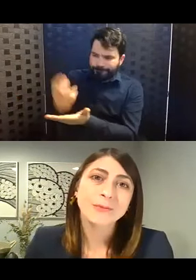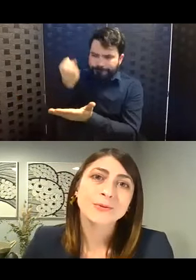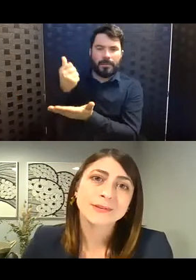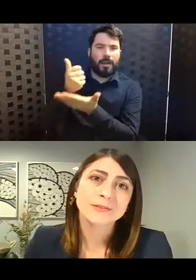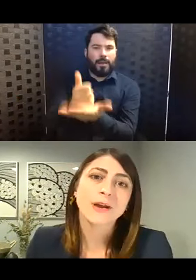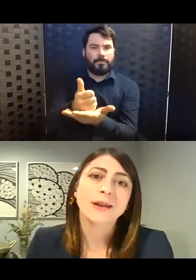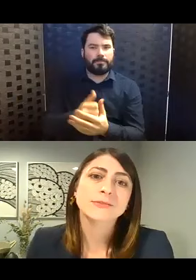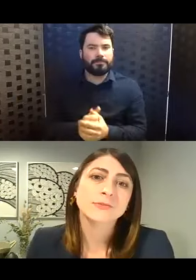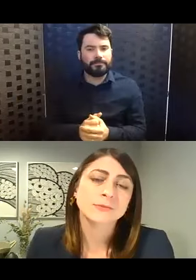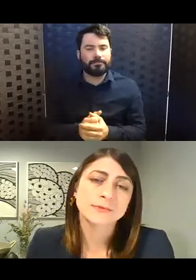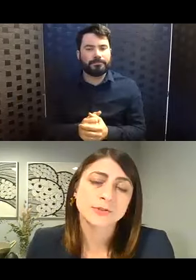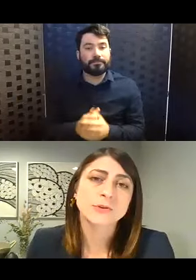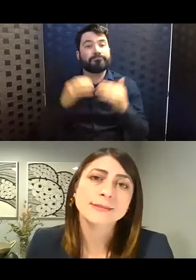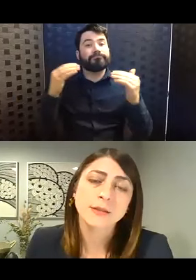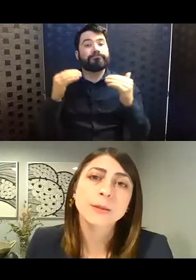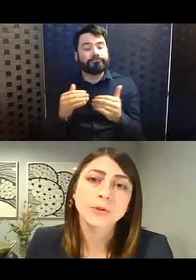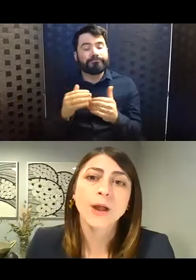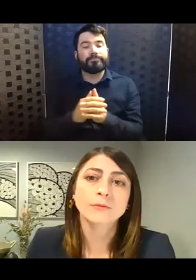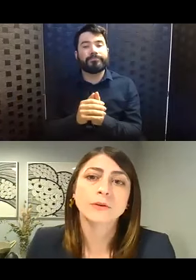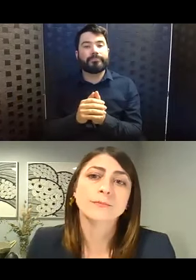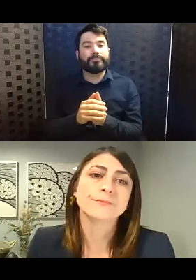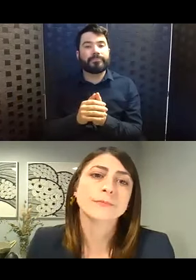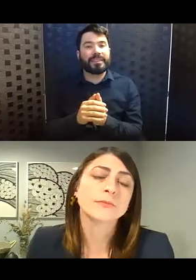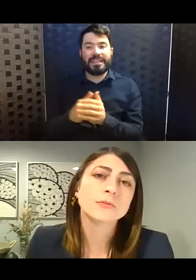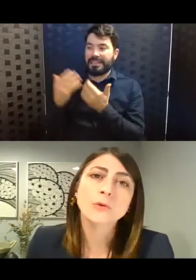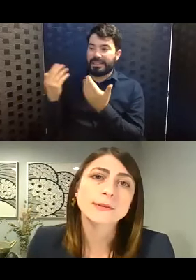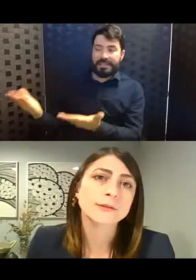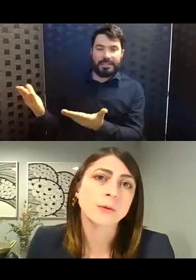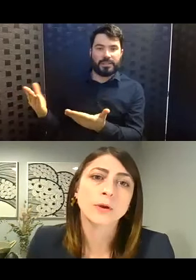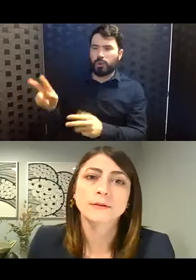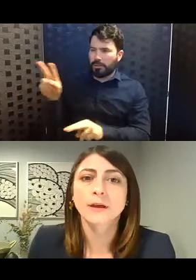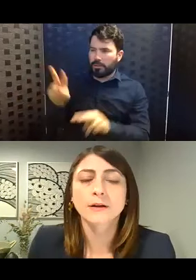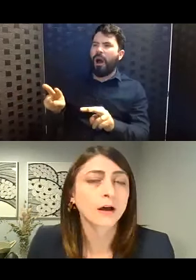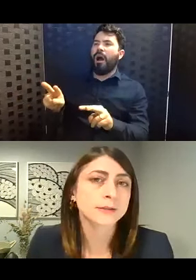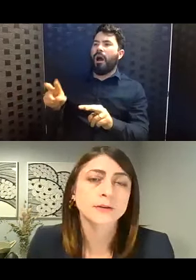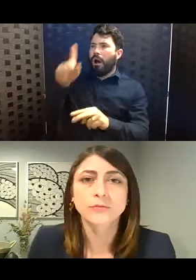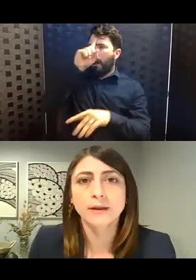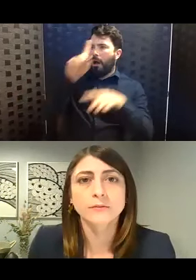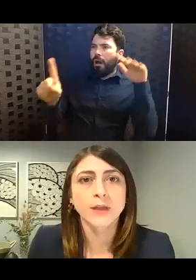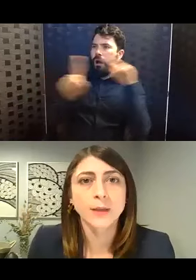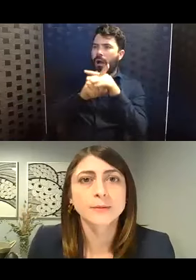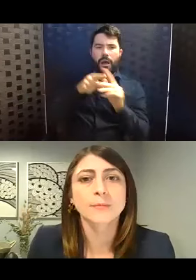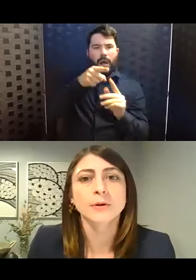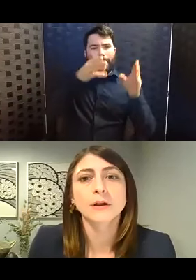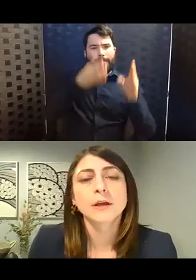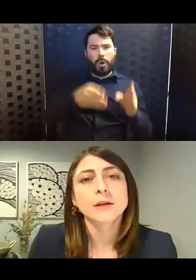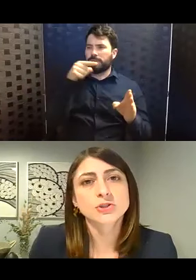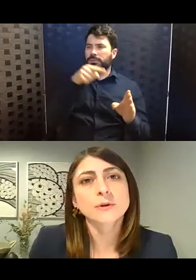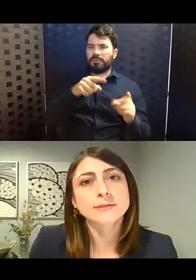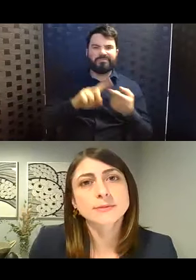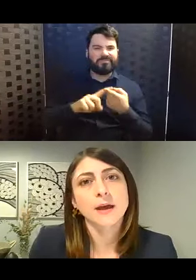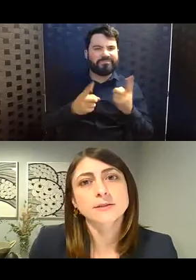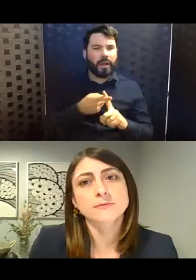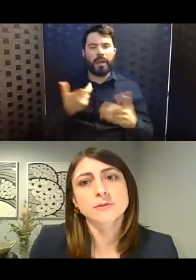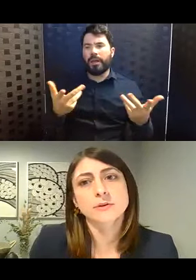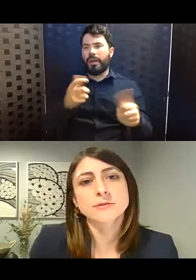also help you identify distress in the people around you. If you notice that someone, a colleague, a friend, a family member, is showing